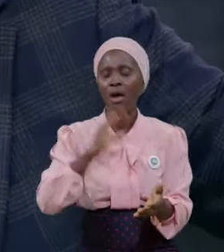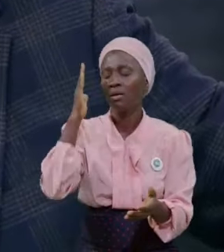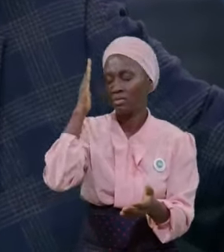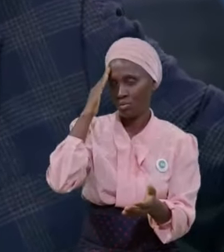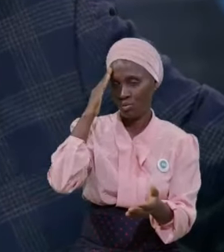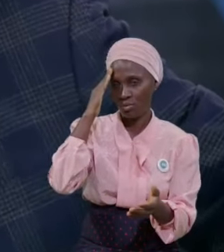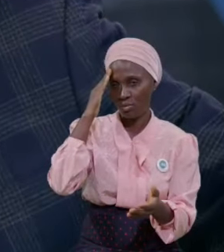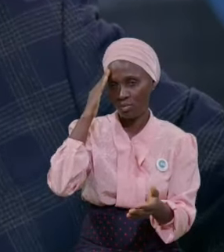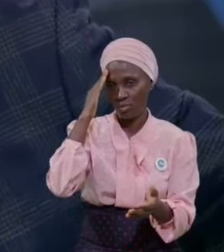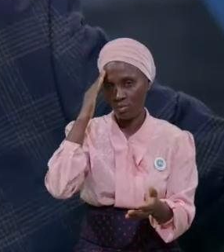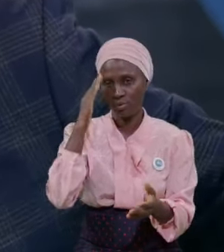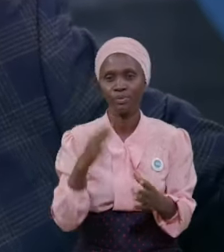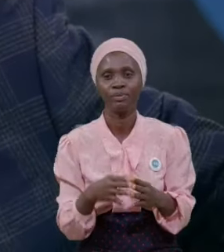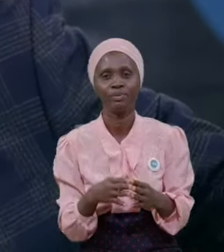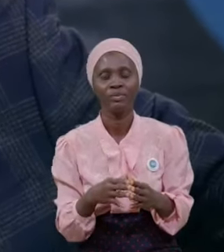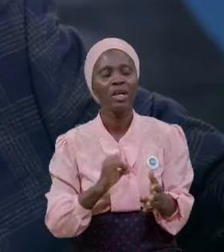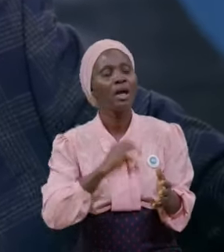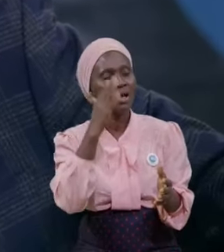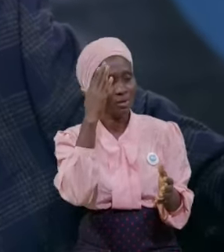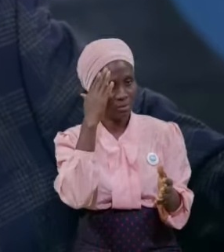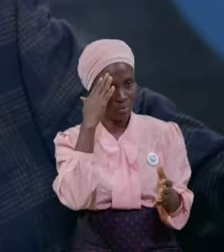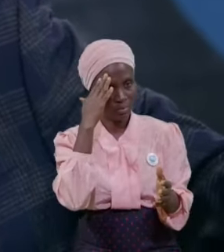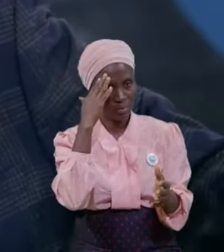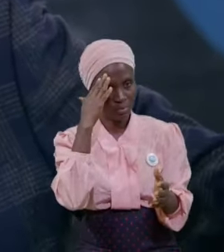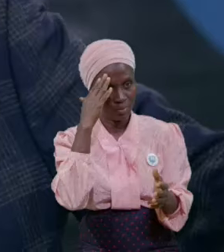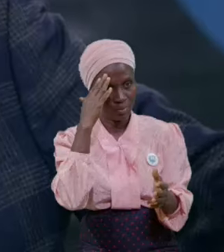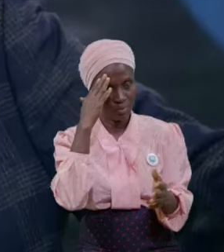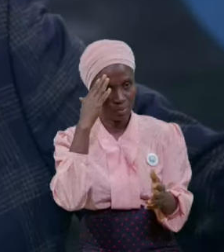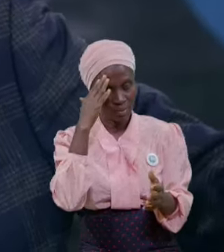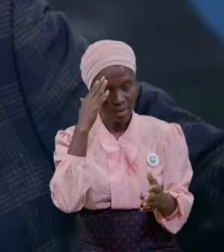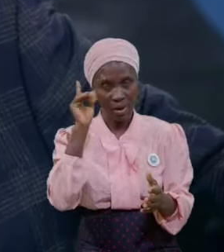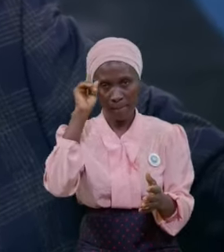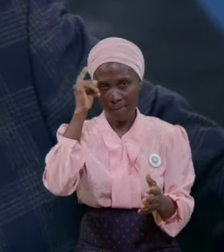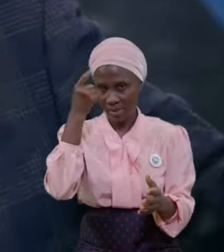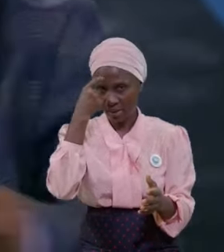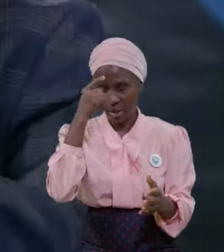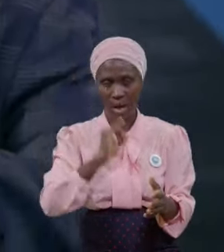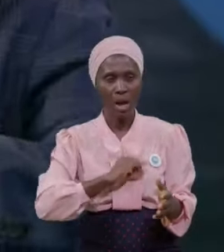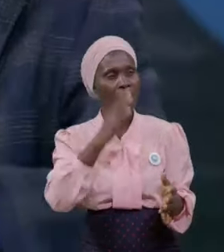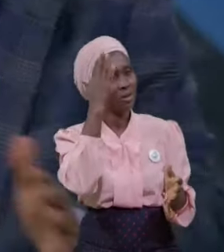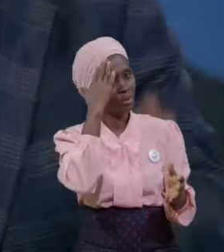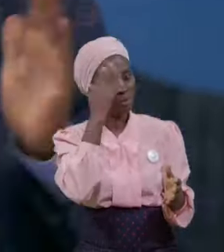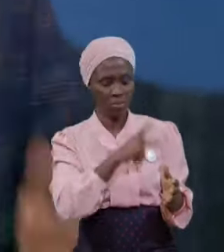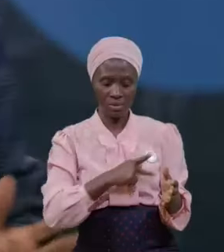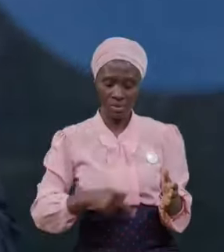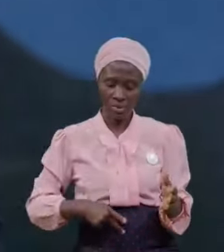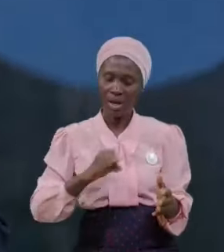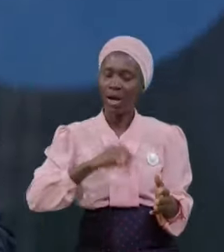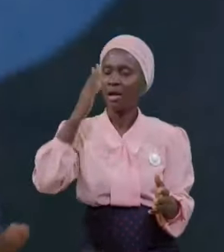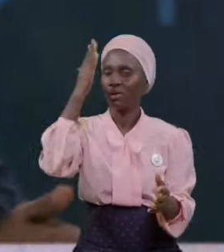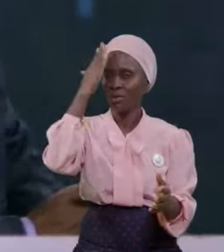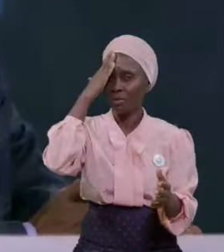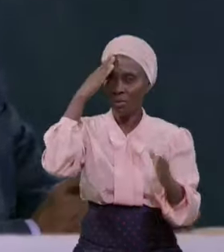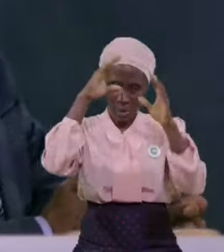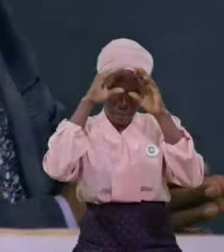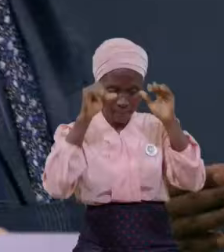know, president. I know, senator. I know, leader.